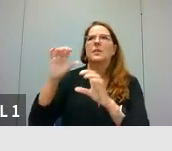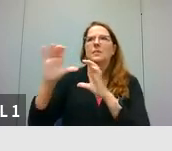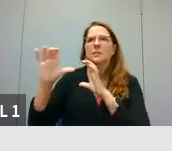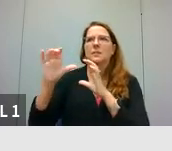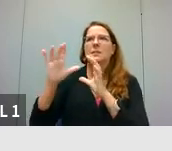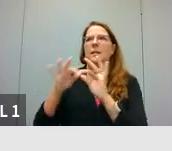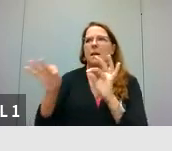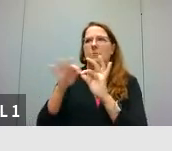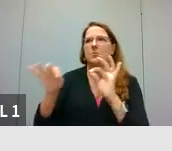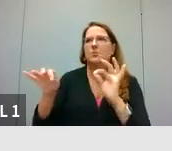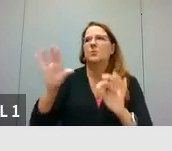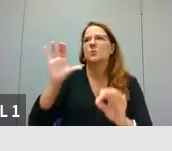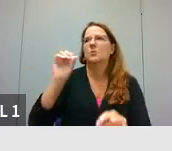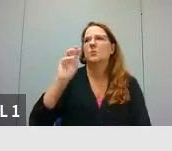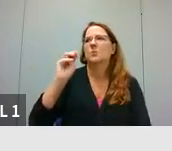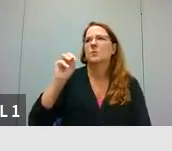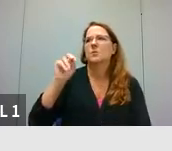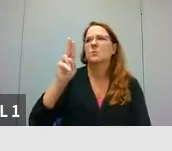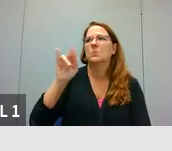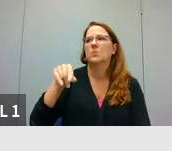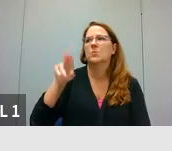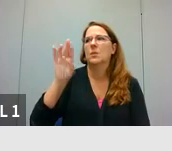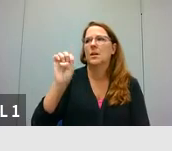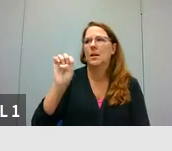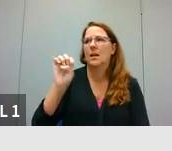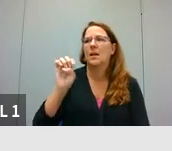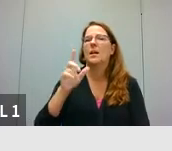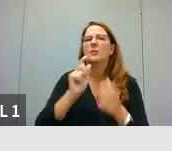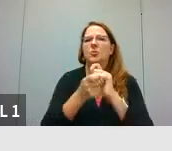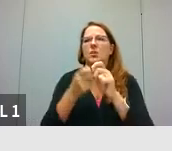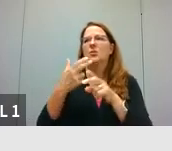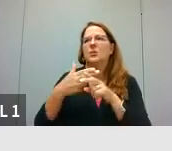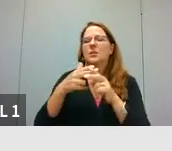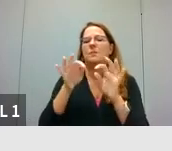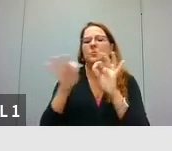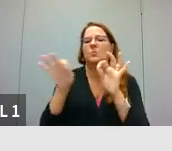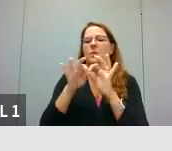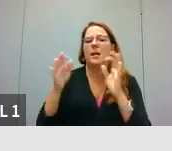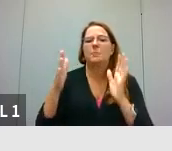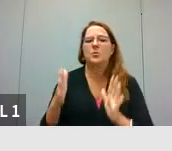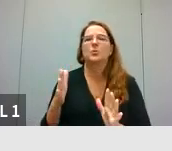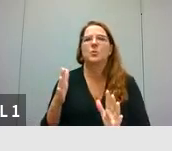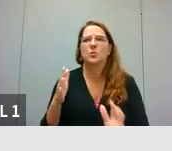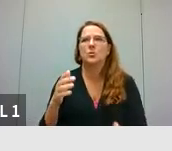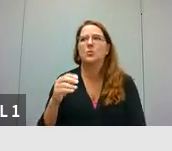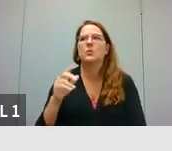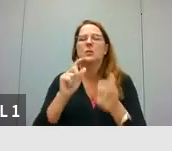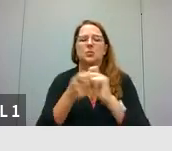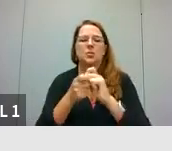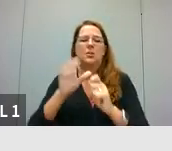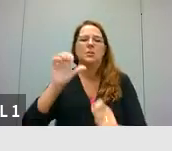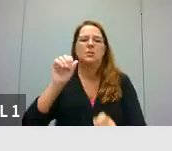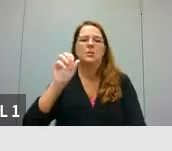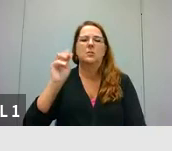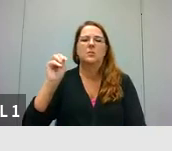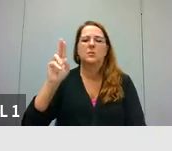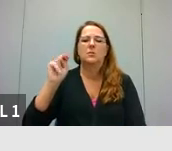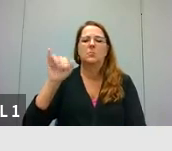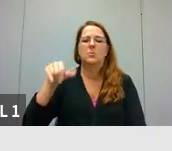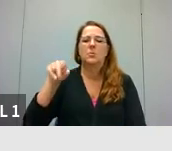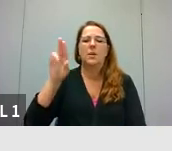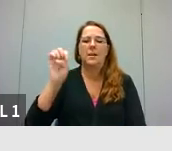assigned. No, I changed the name to captioner. I Okay, changed communicate